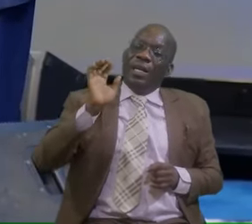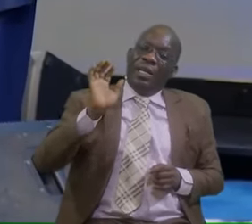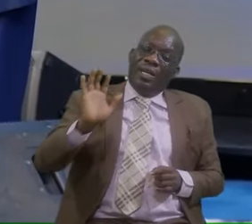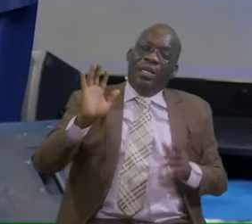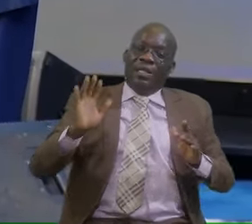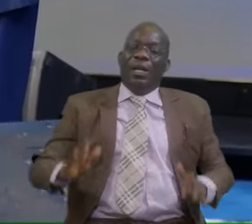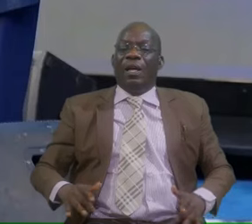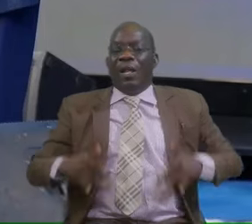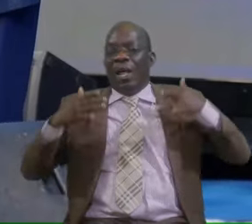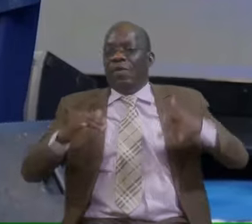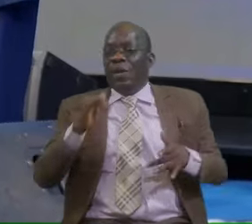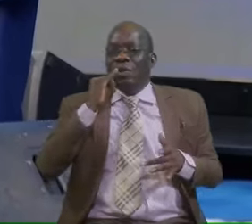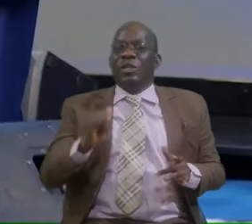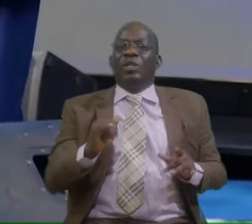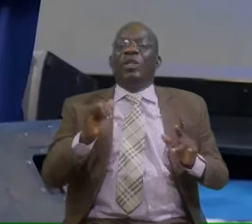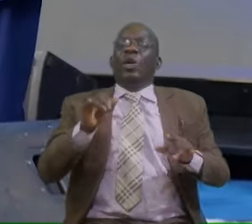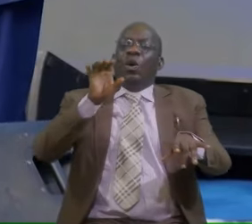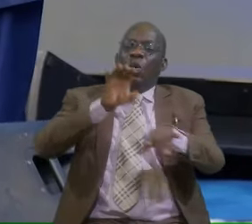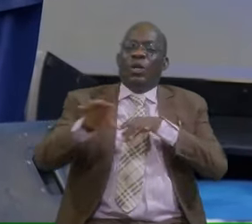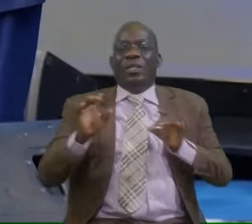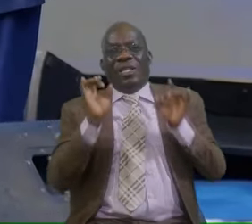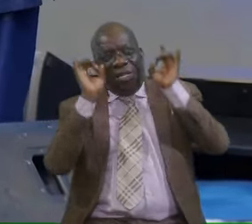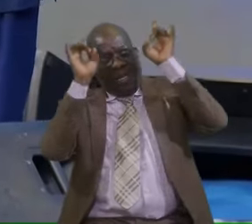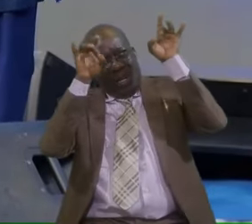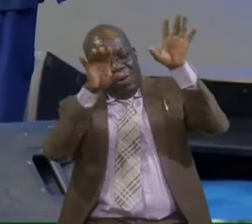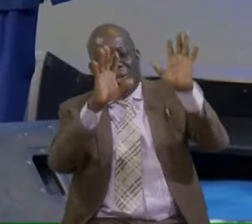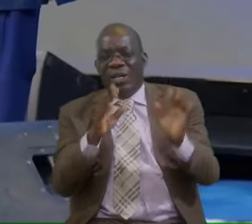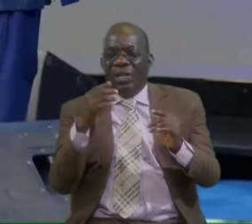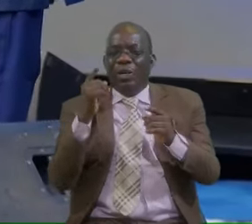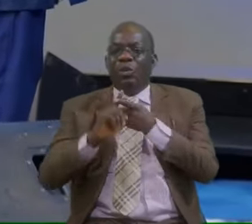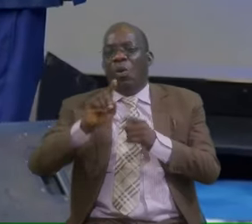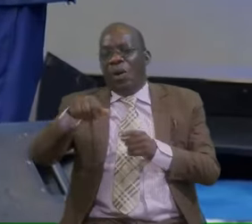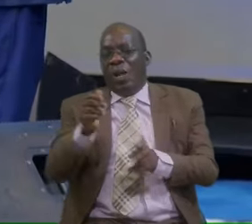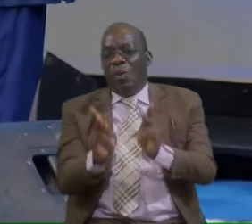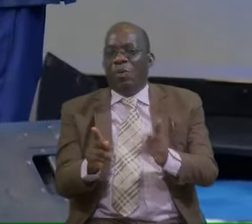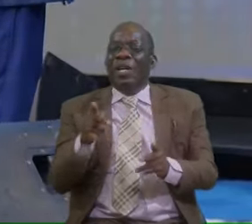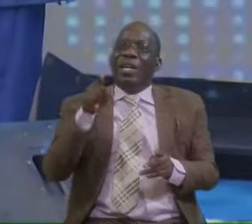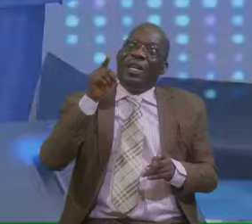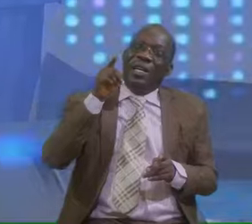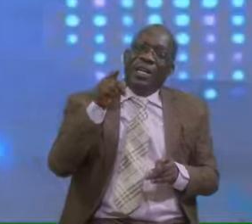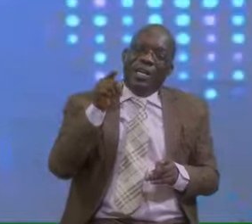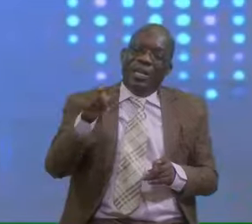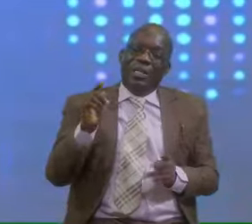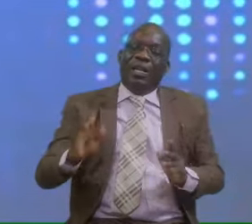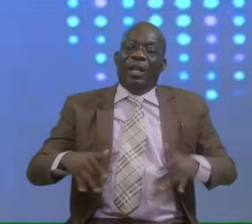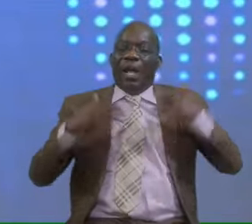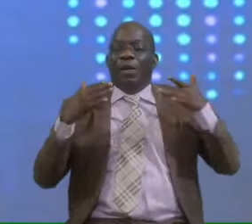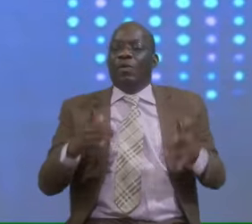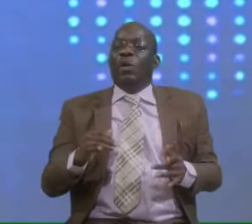a terrorizing life. His life is a terrible life. May God